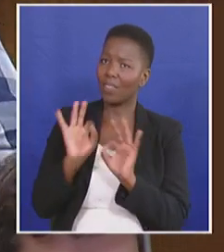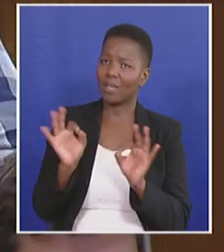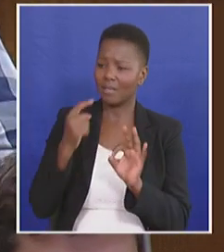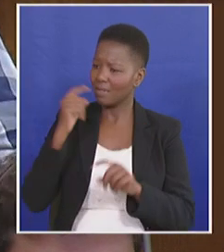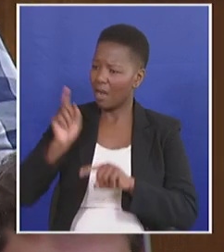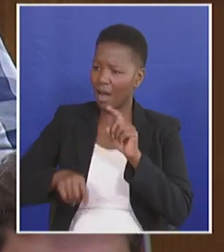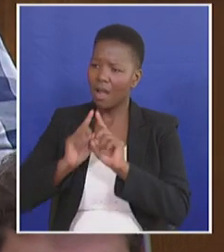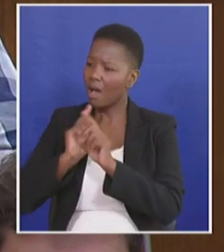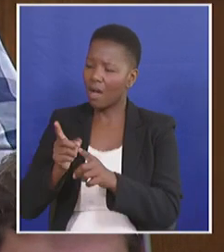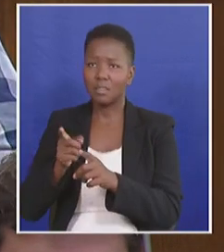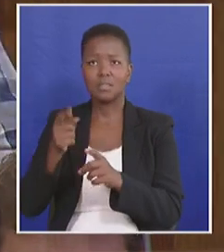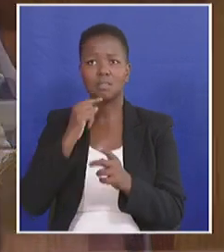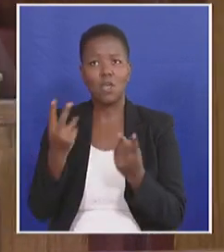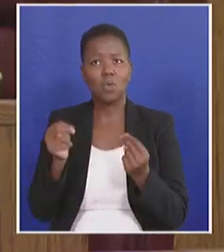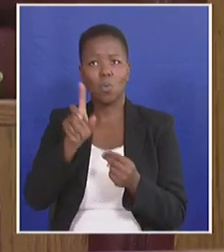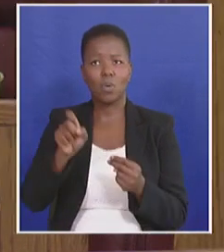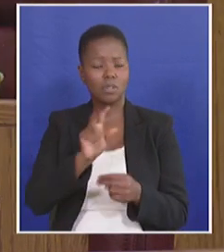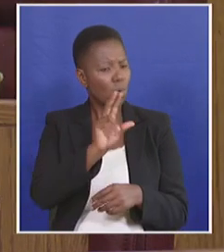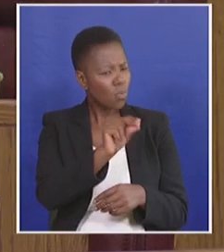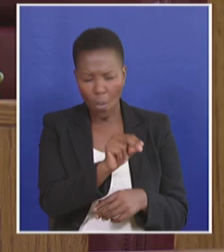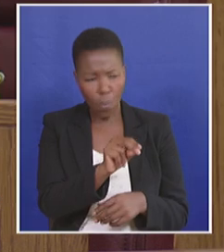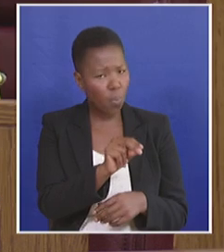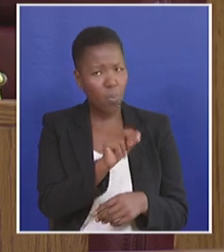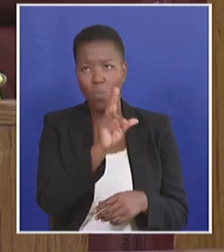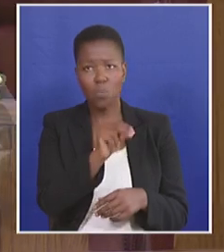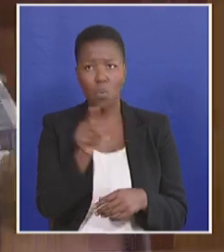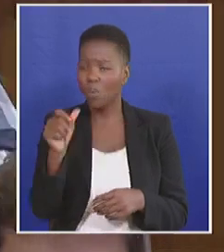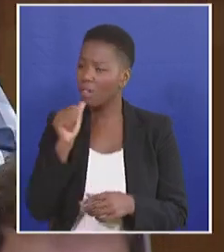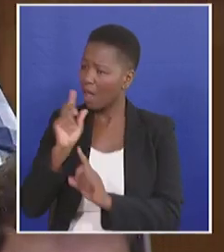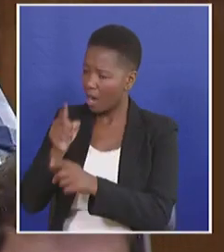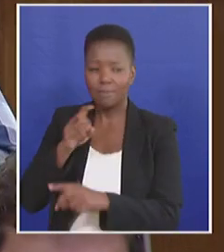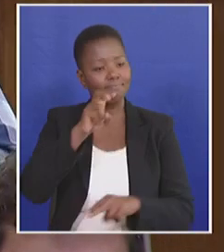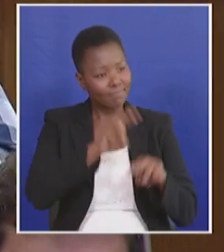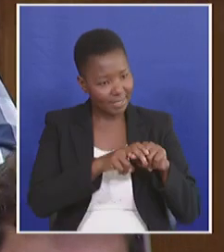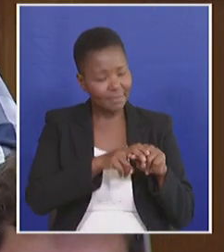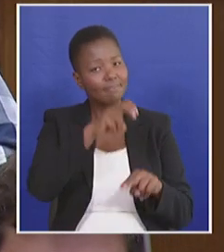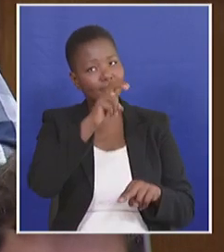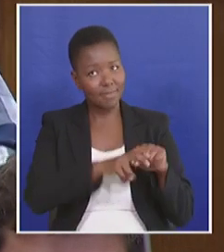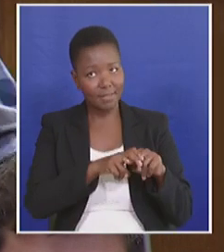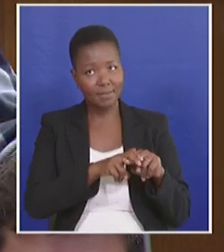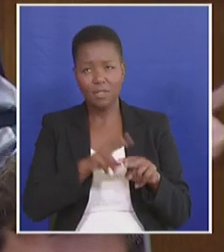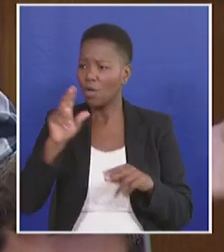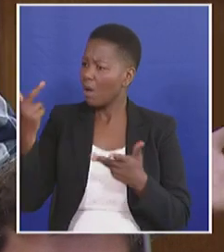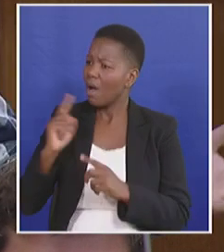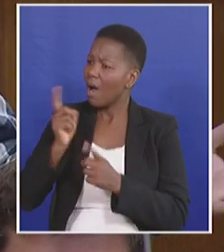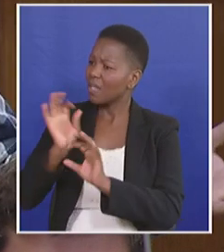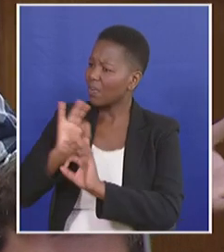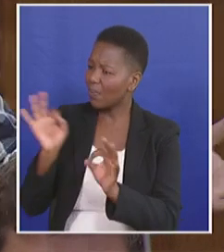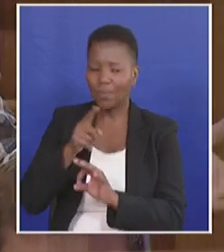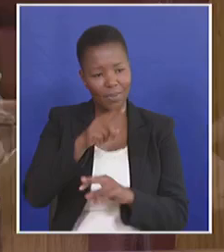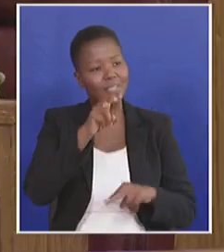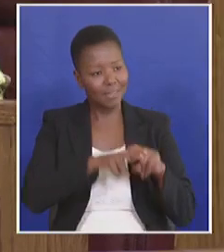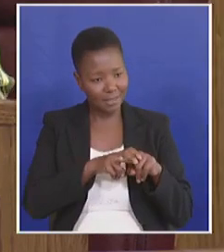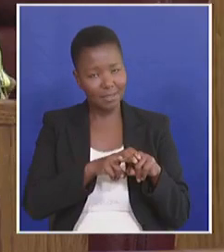said it's a new question. You heard him, Honorable Member. No, he didn't answer the question. Please take your seat. Take your seat, Honorable Mokoena. He didn't answer the question. And